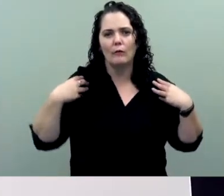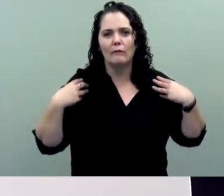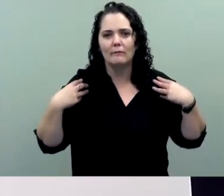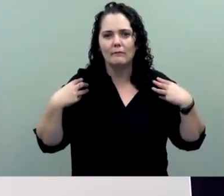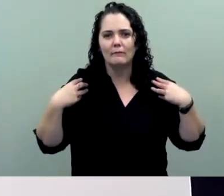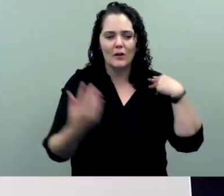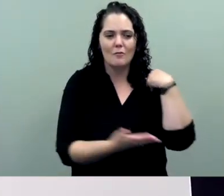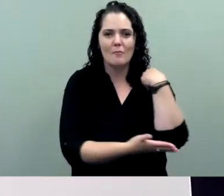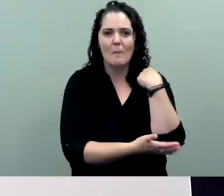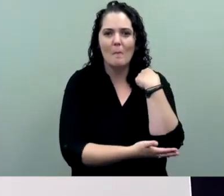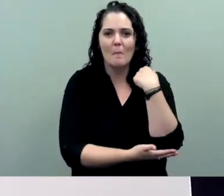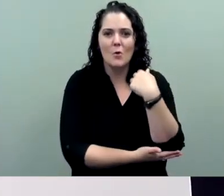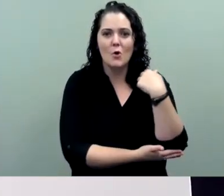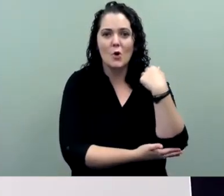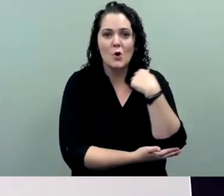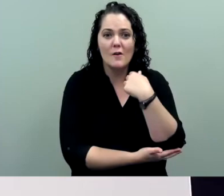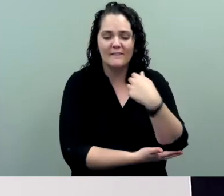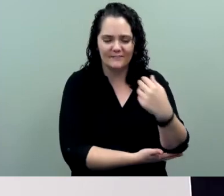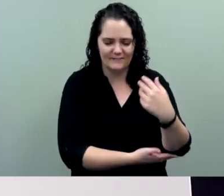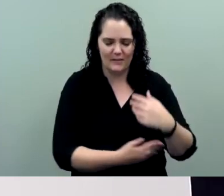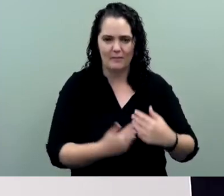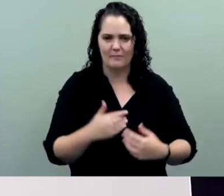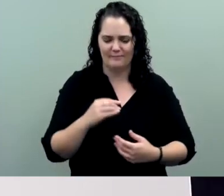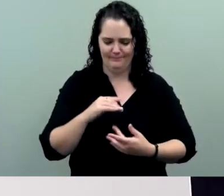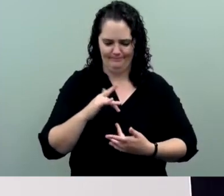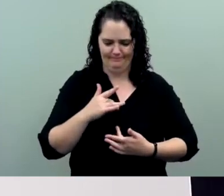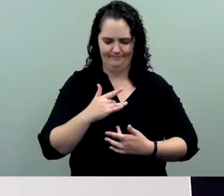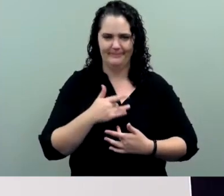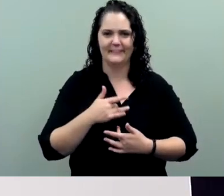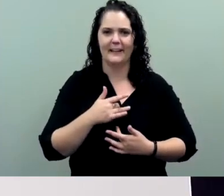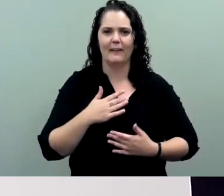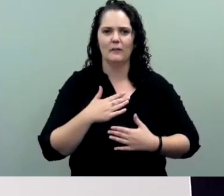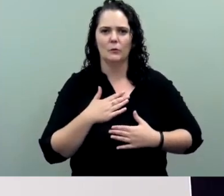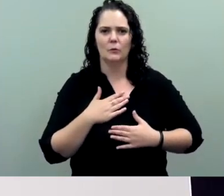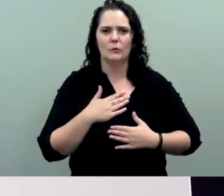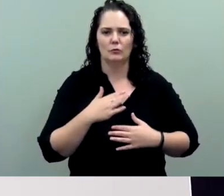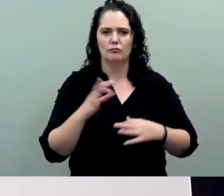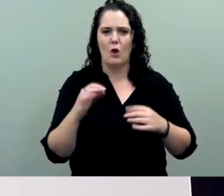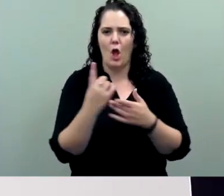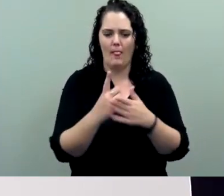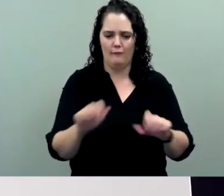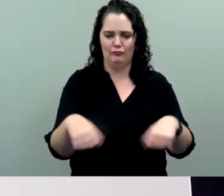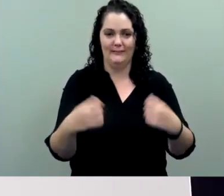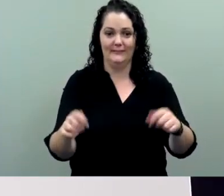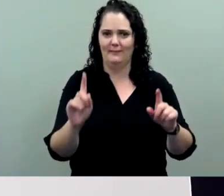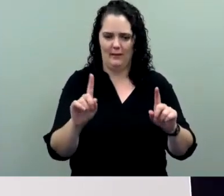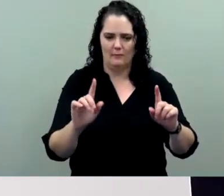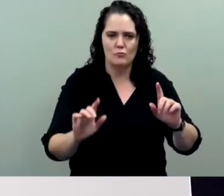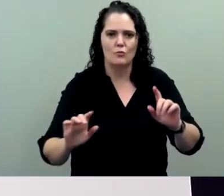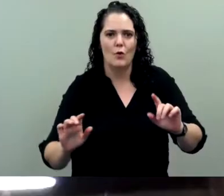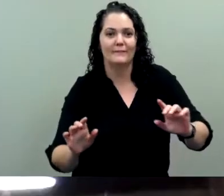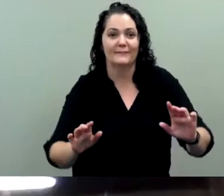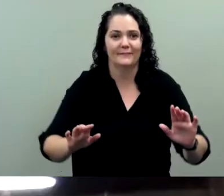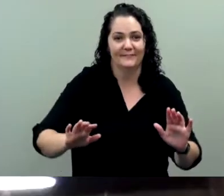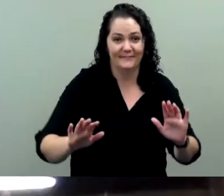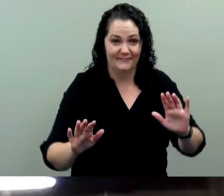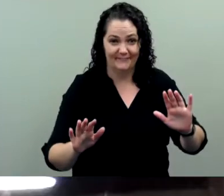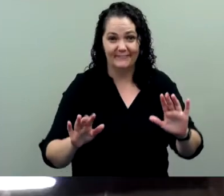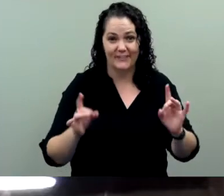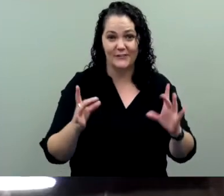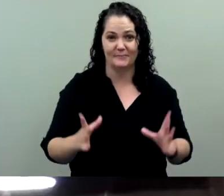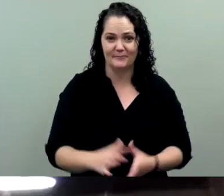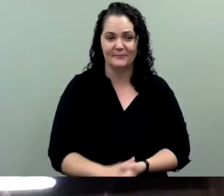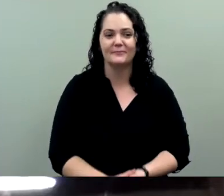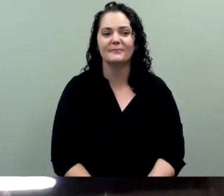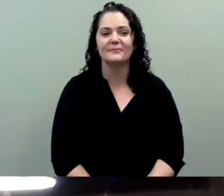you're moving from the center of your body, not just moving with your wrist and your fingers. Okay, let's get Lati set up with this